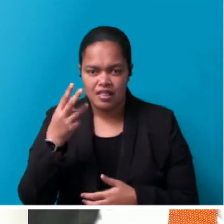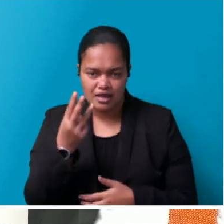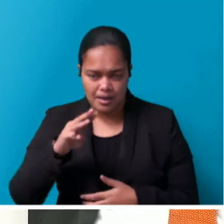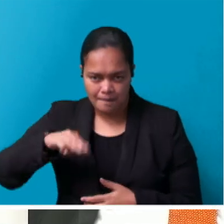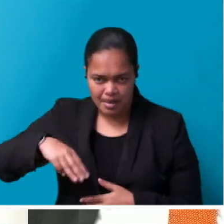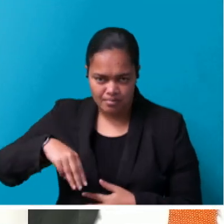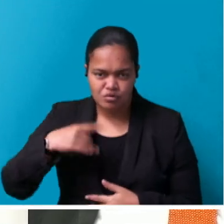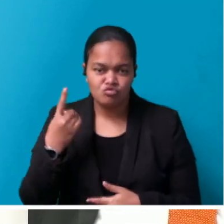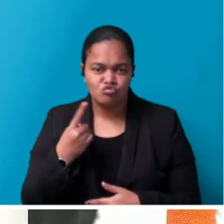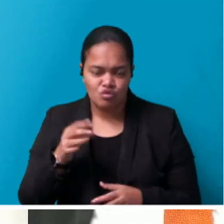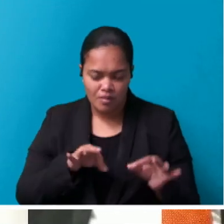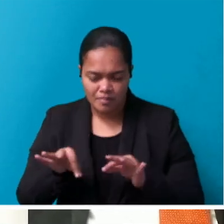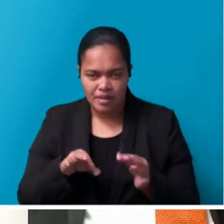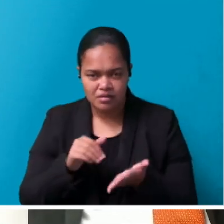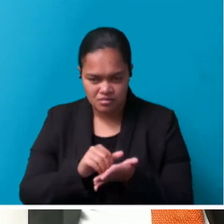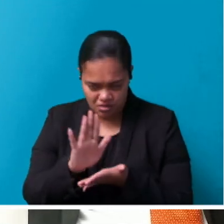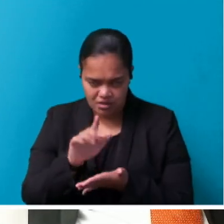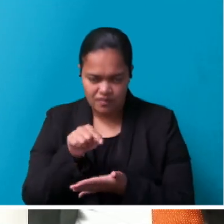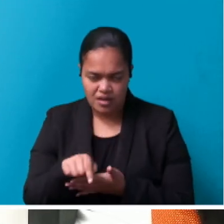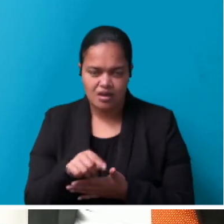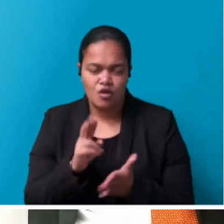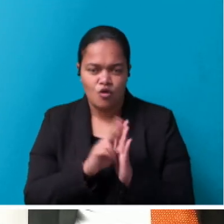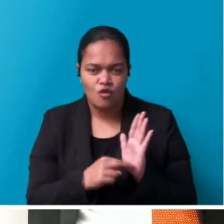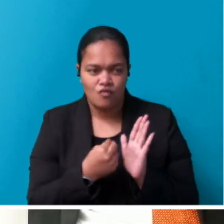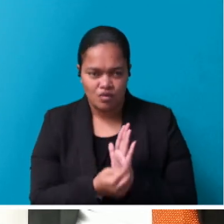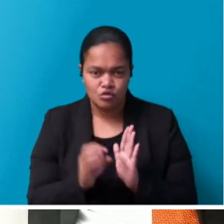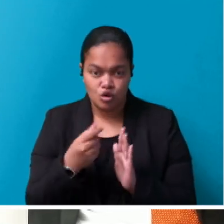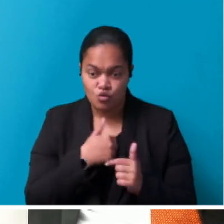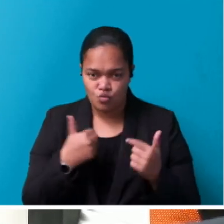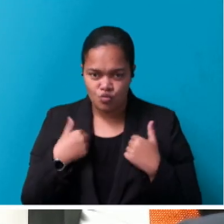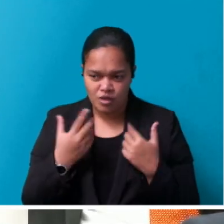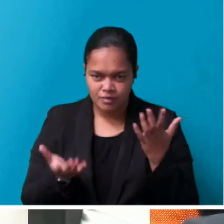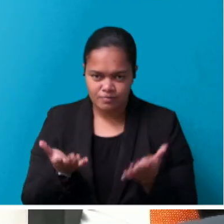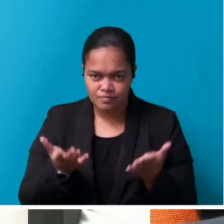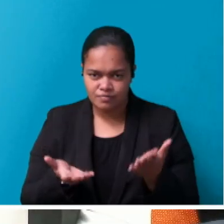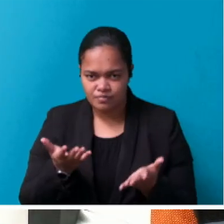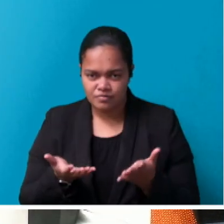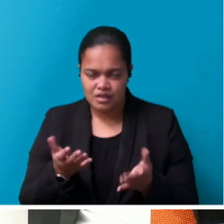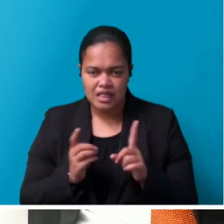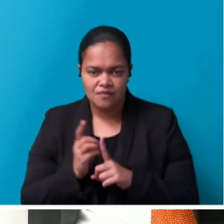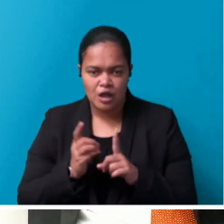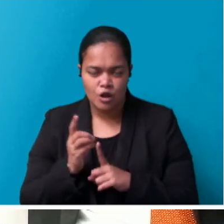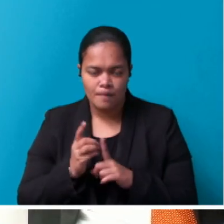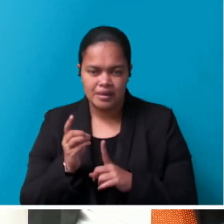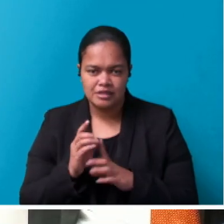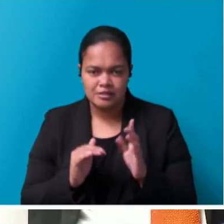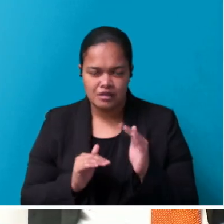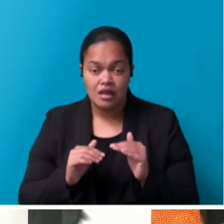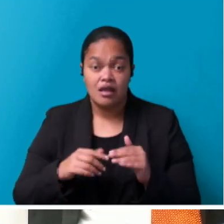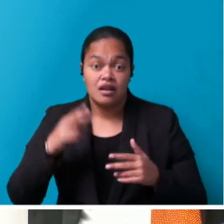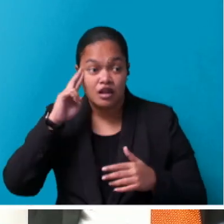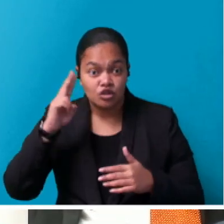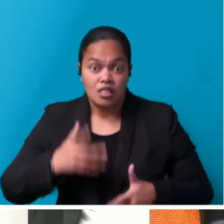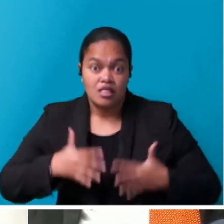to ratify this convention. In parallel, we are progressing the development of a national data protection